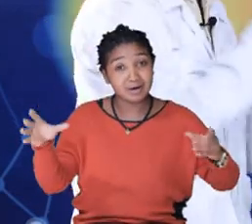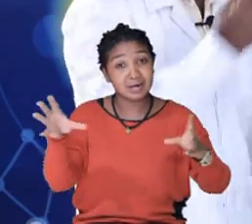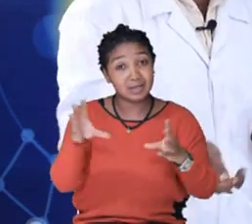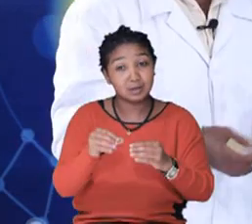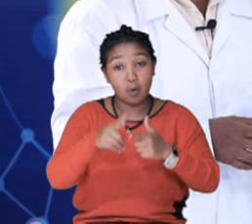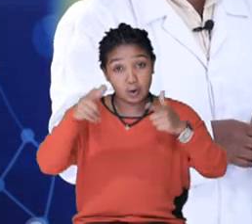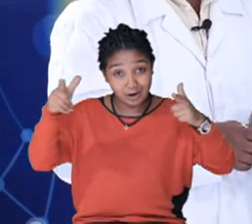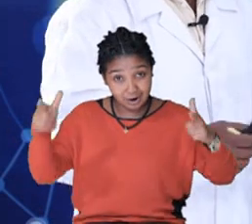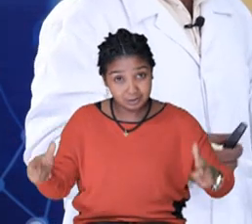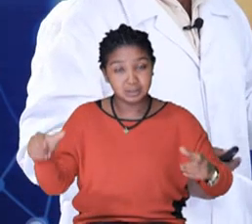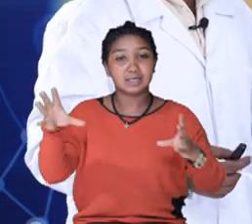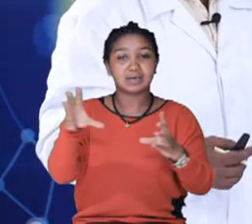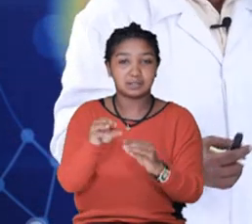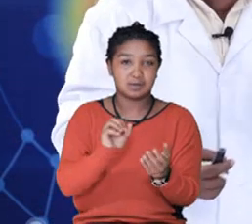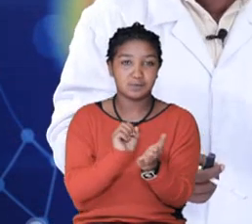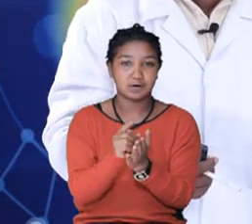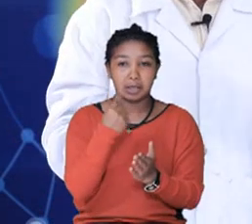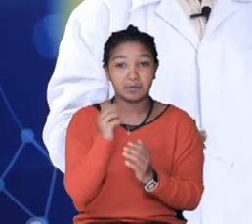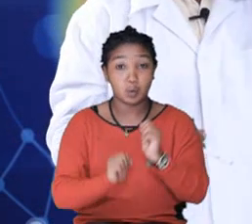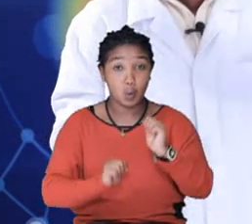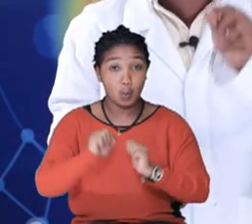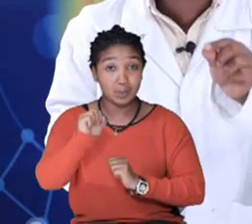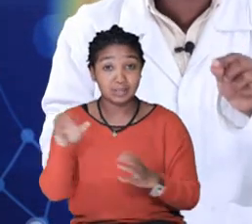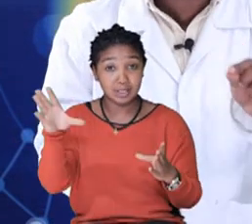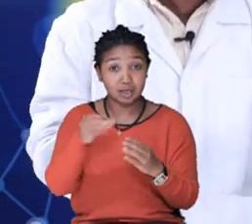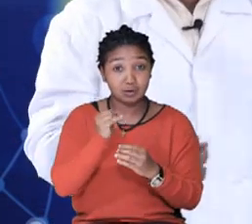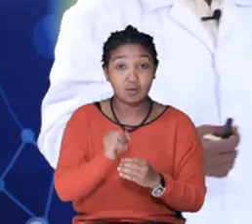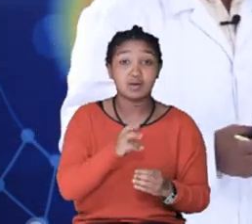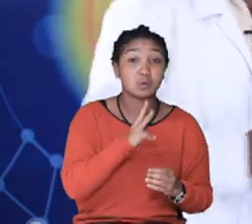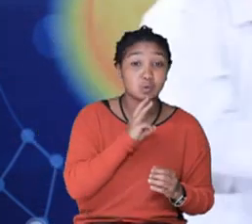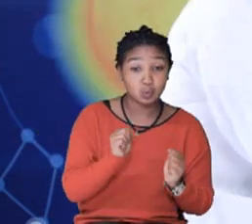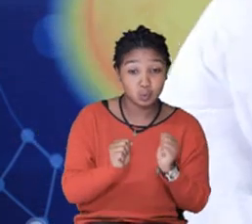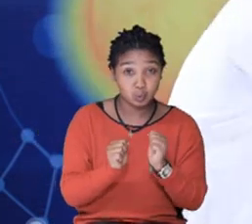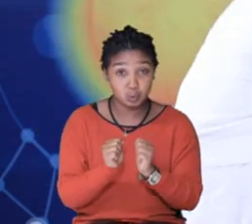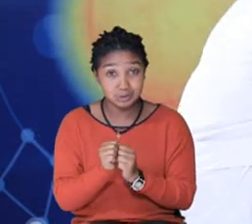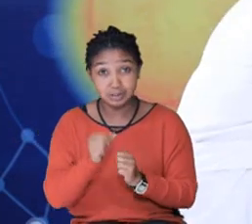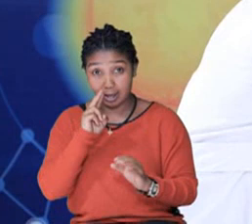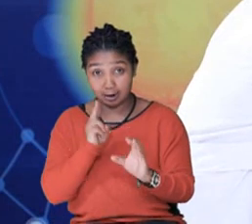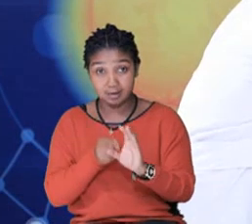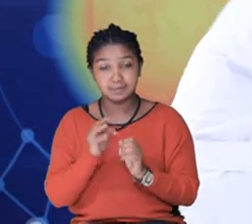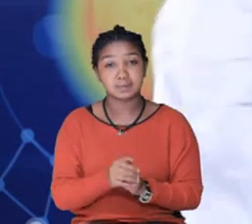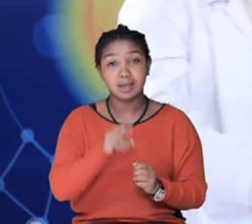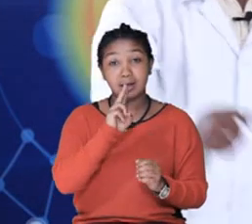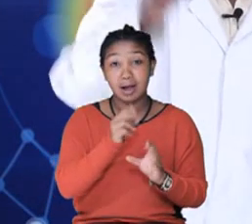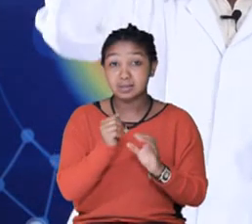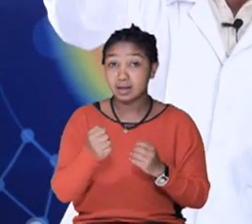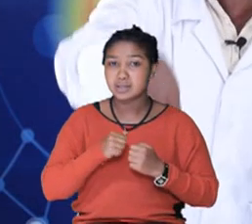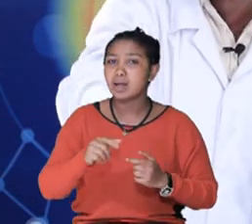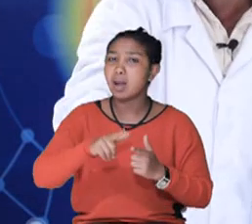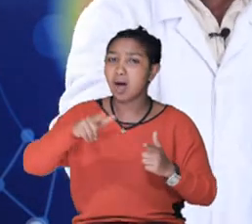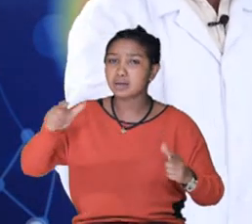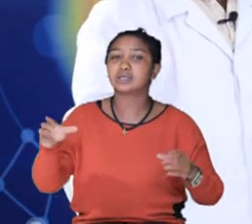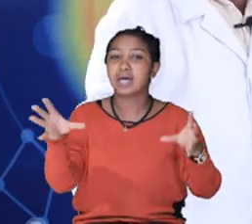or large density. For example, if you compare the density of liquid with the density of a gas, gas has